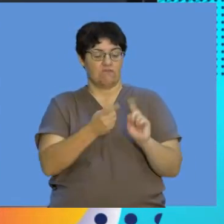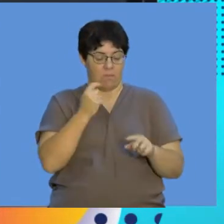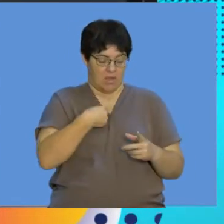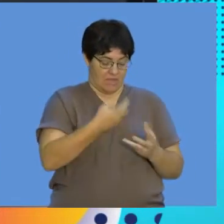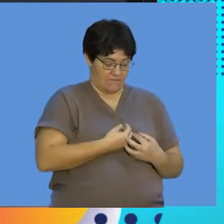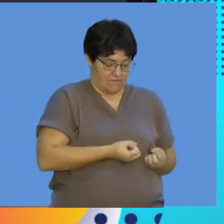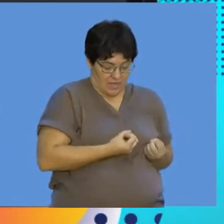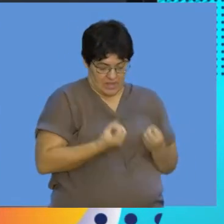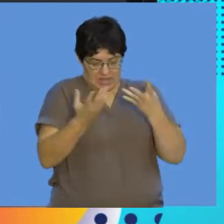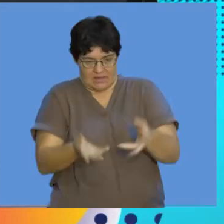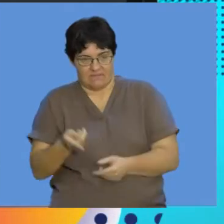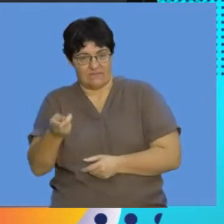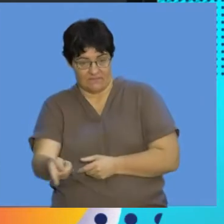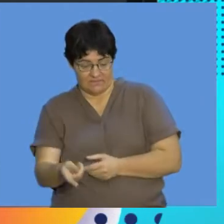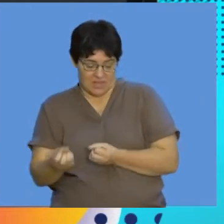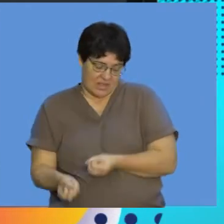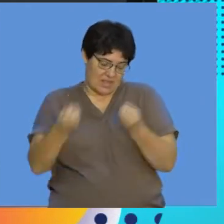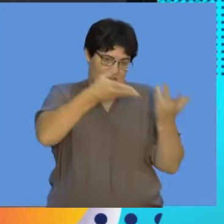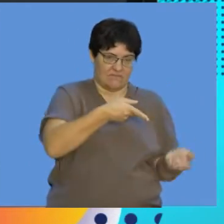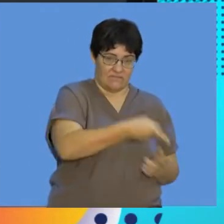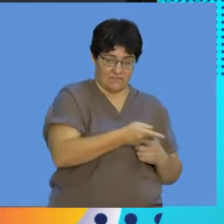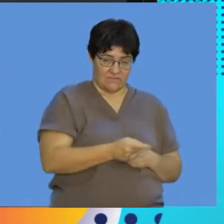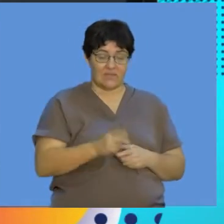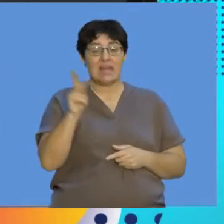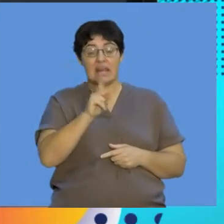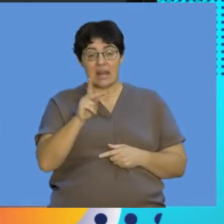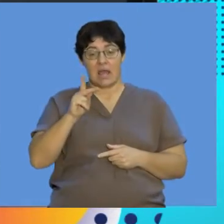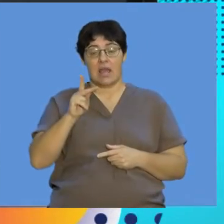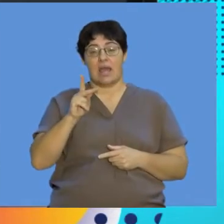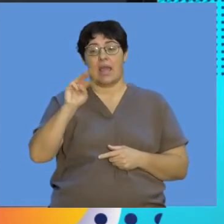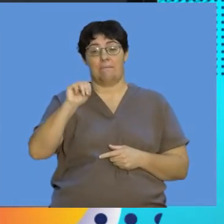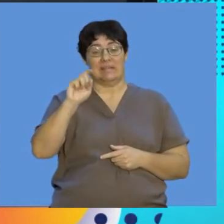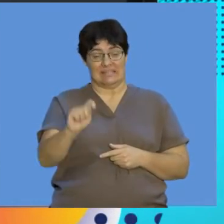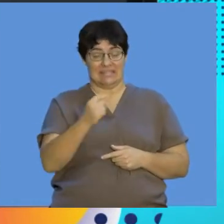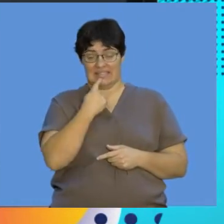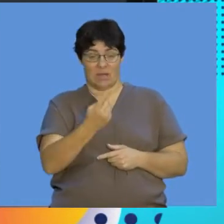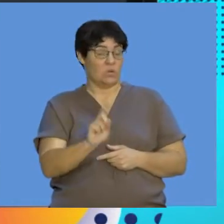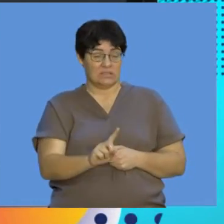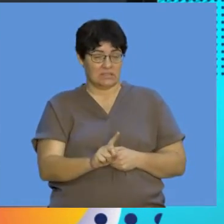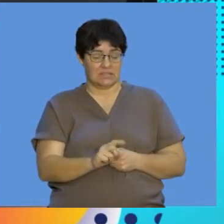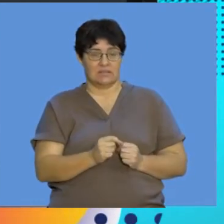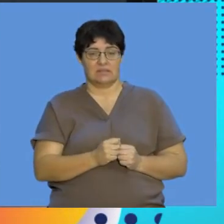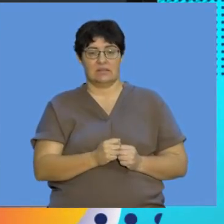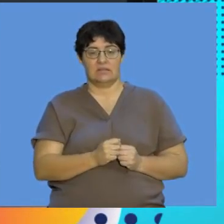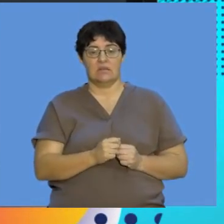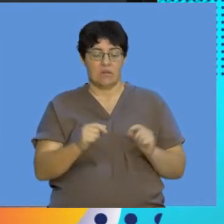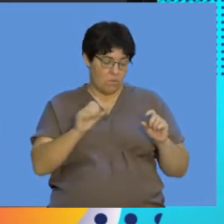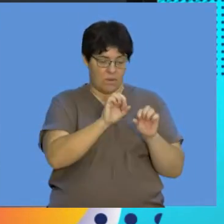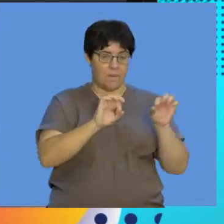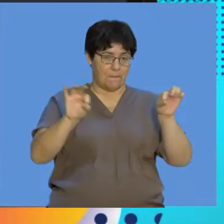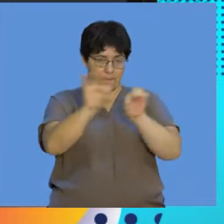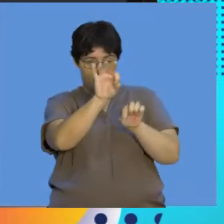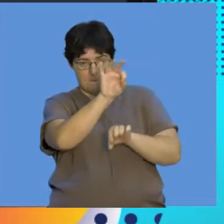another. So the kinetic molecular theory, what it essentially tells us is that the collision of these